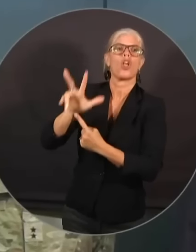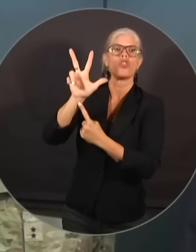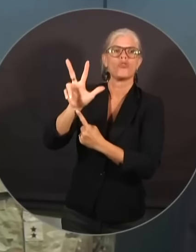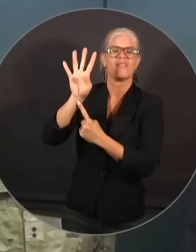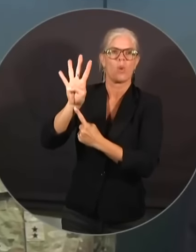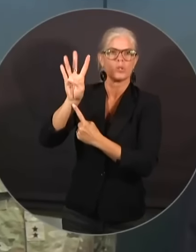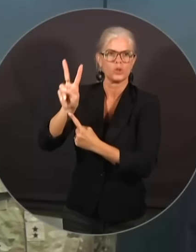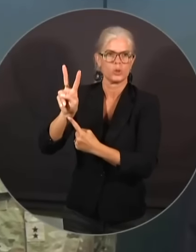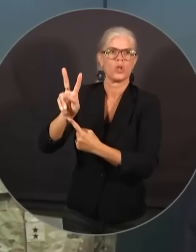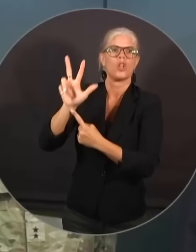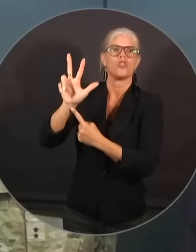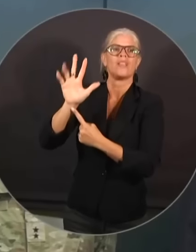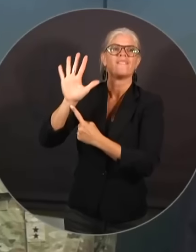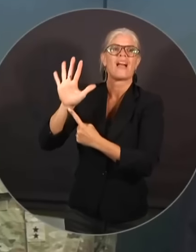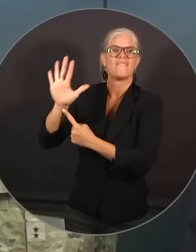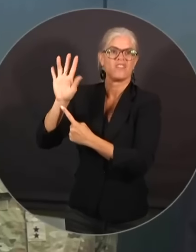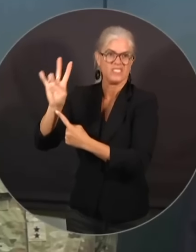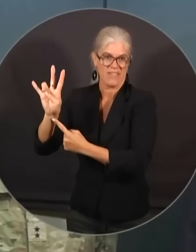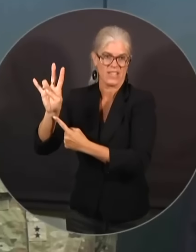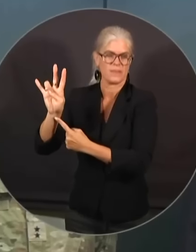1-800-342-3557. That's